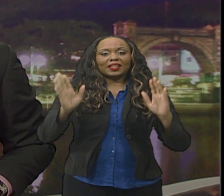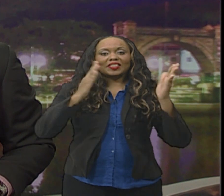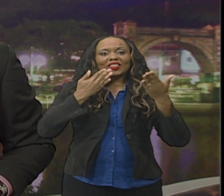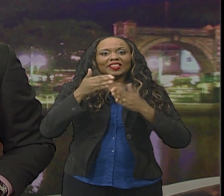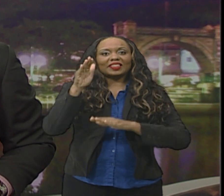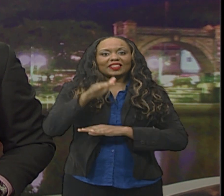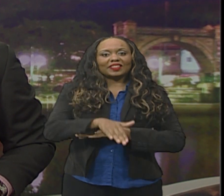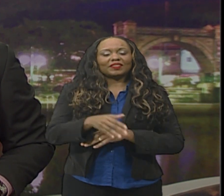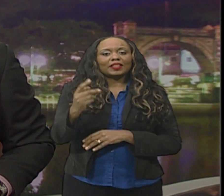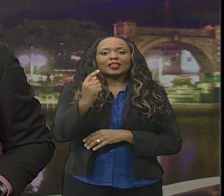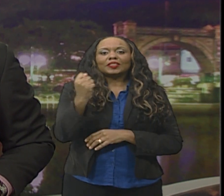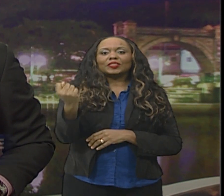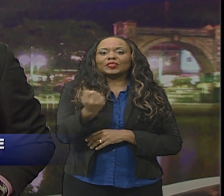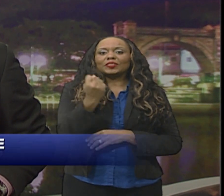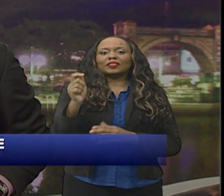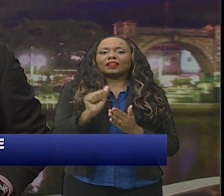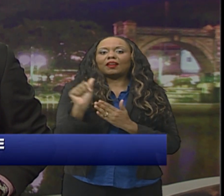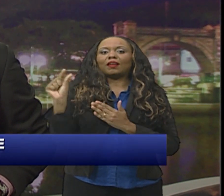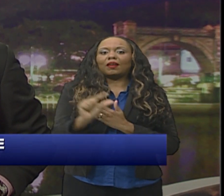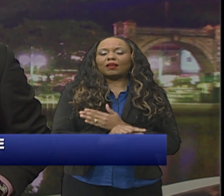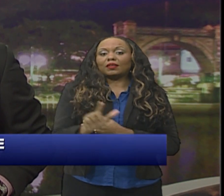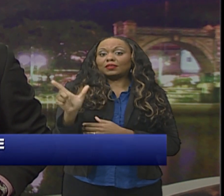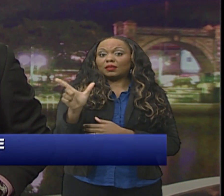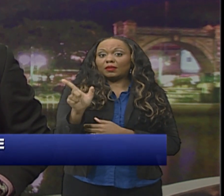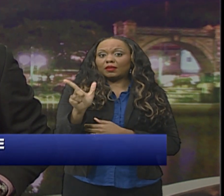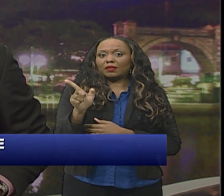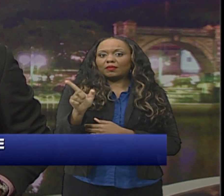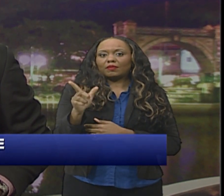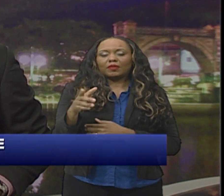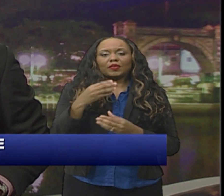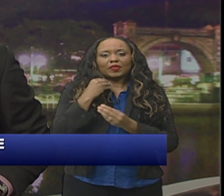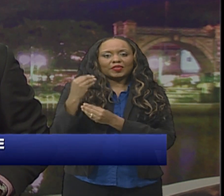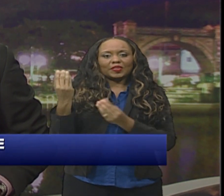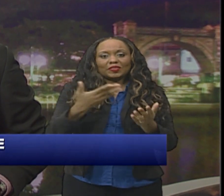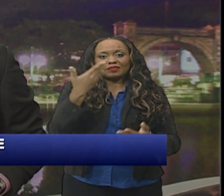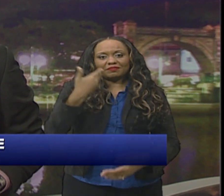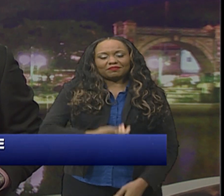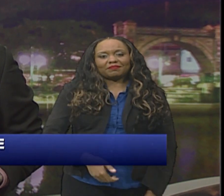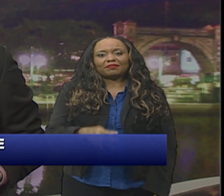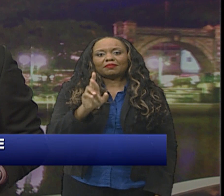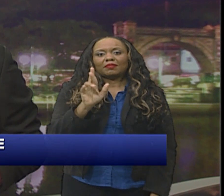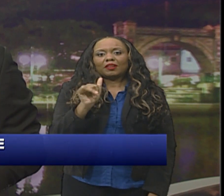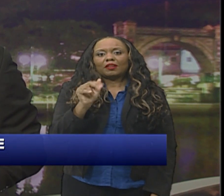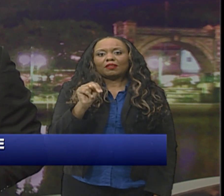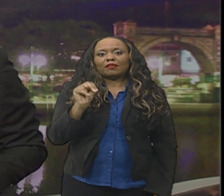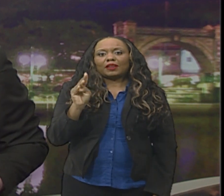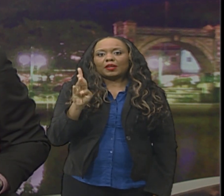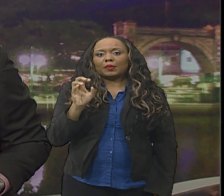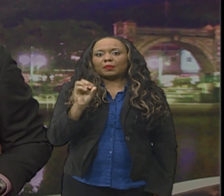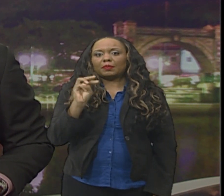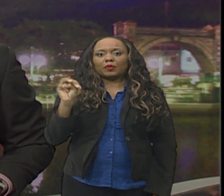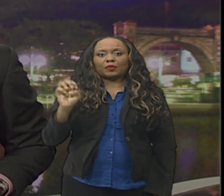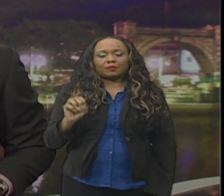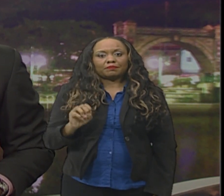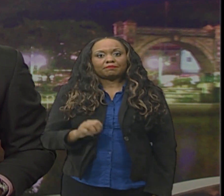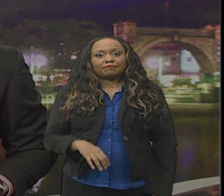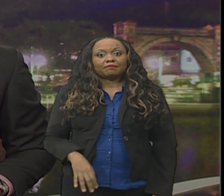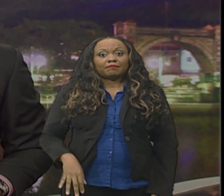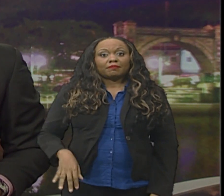Very good evening to you with a Tuesday, August 21st edition of the CBC Evening News. I am Ryan Broom in our top story.